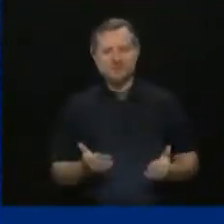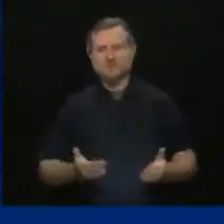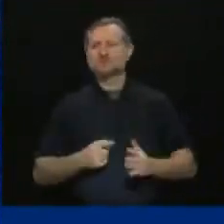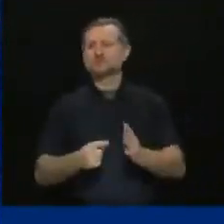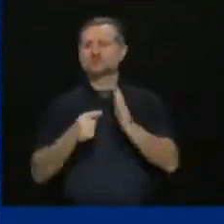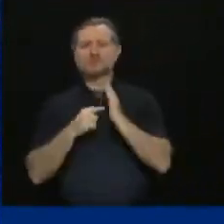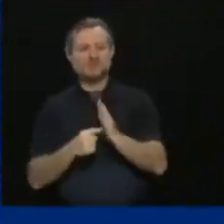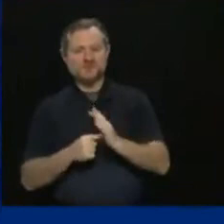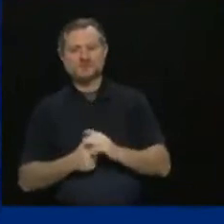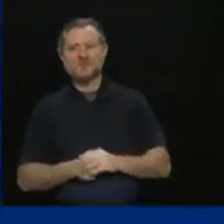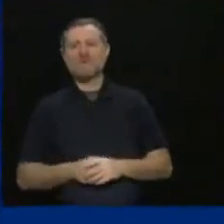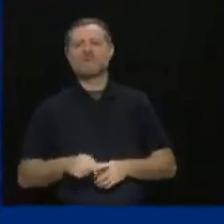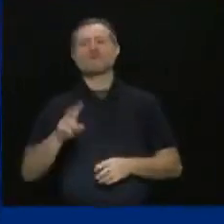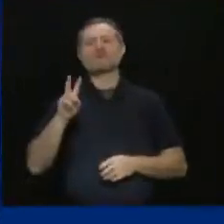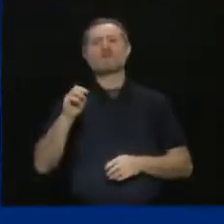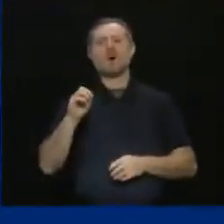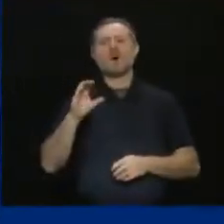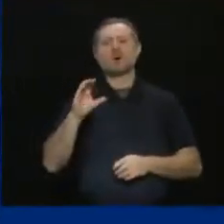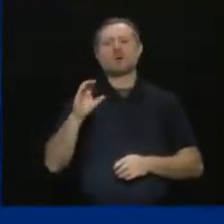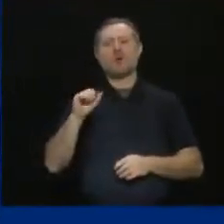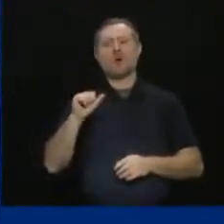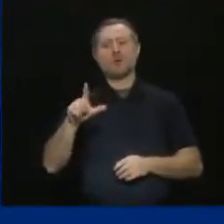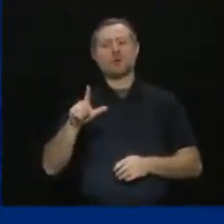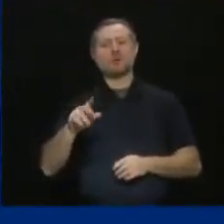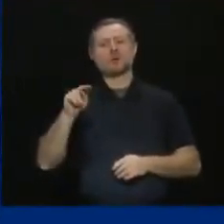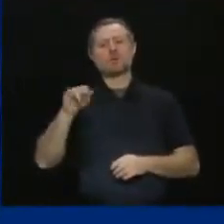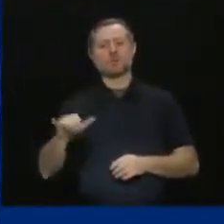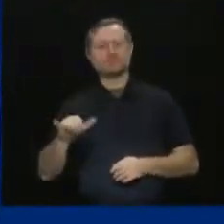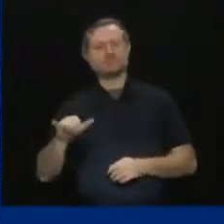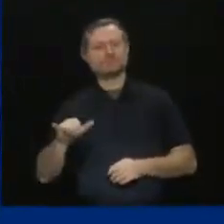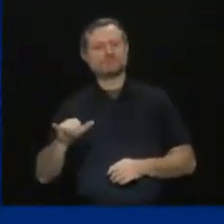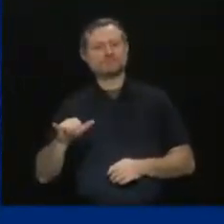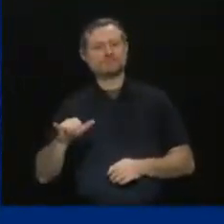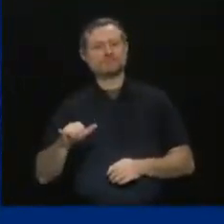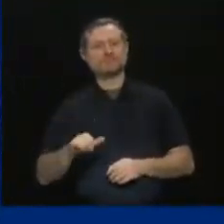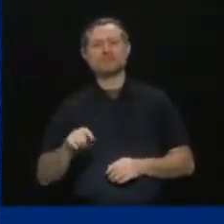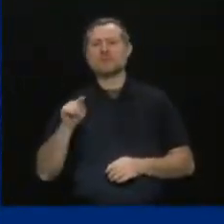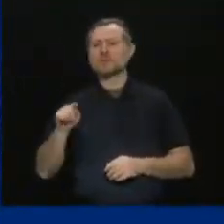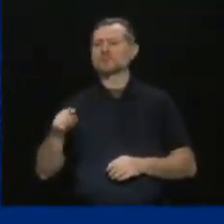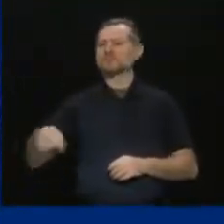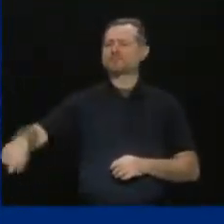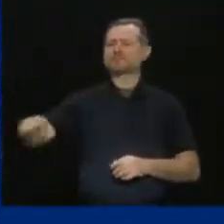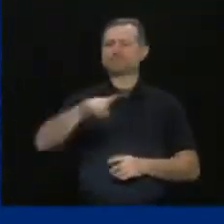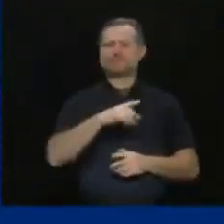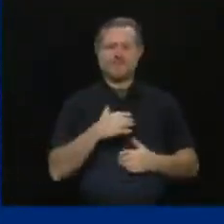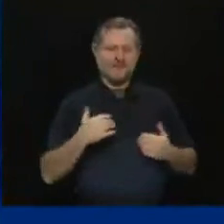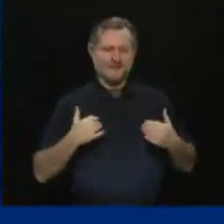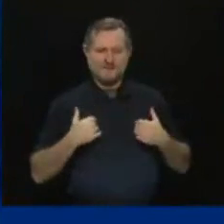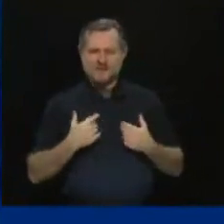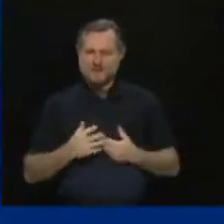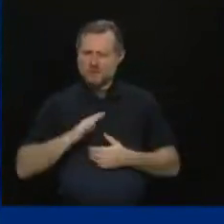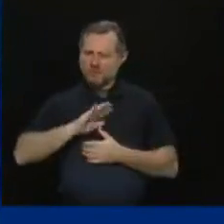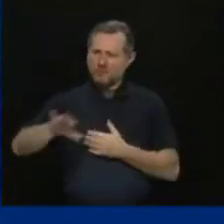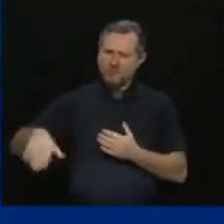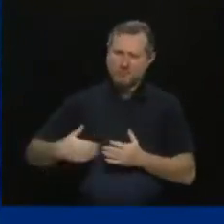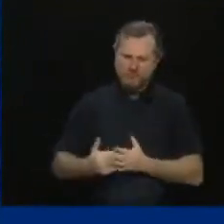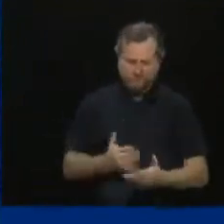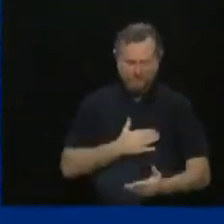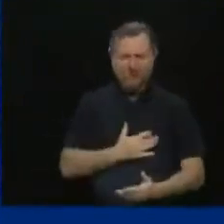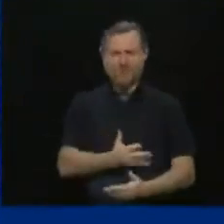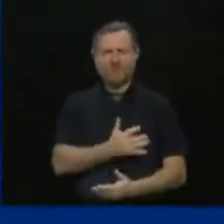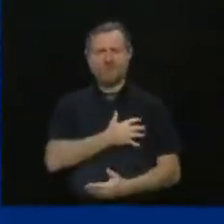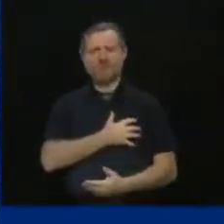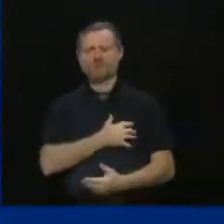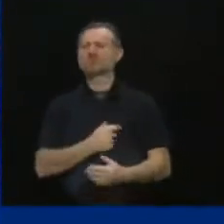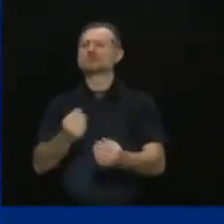Vocal New York, you know you have all of my heart. You all taught me about syringe exchange.